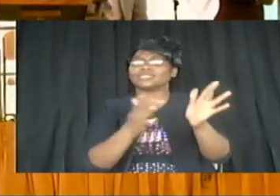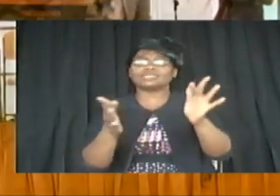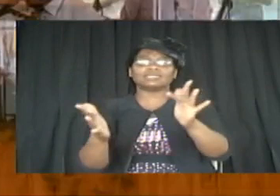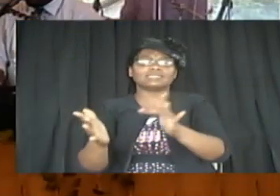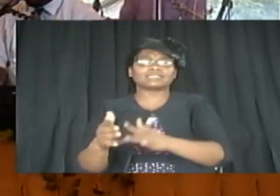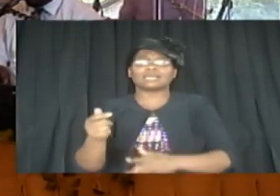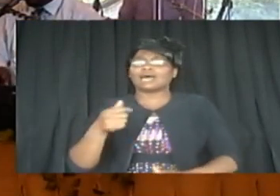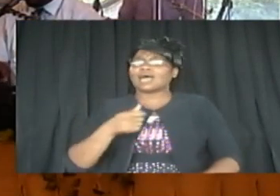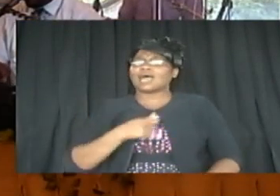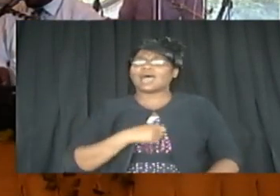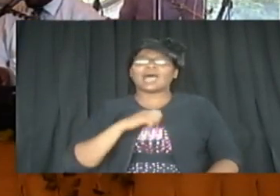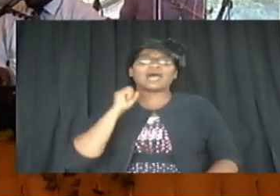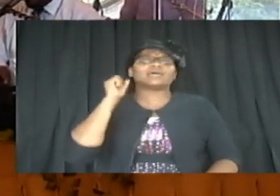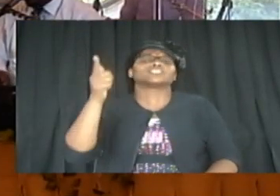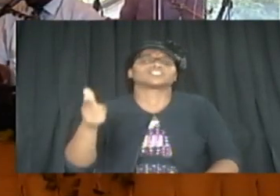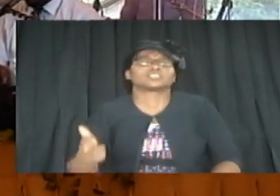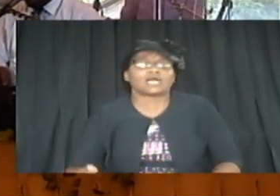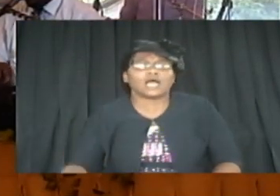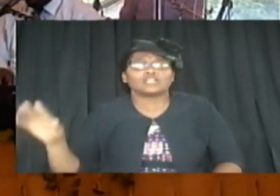know Jesus.